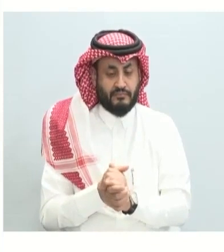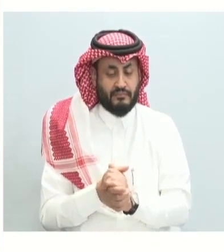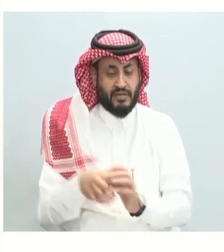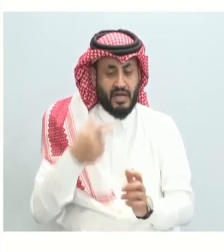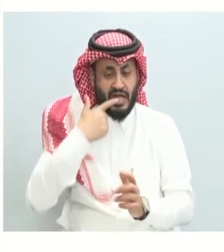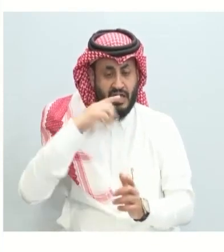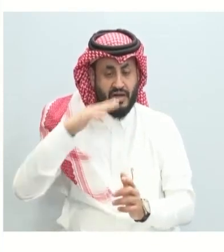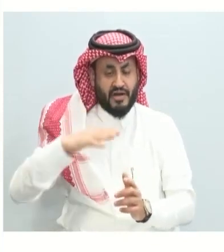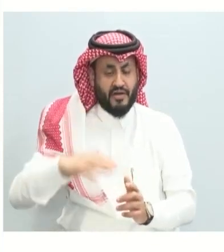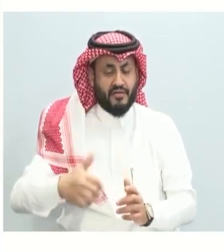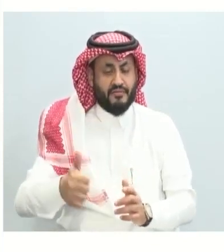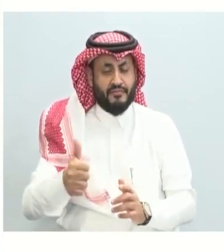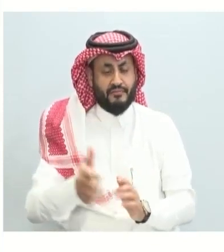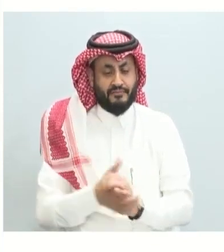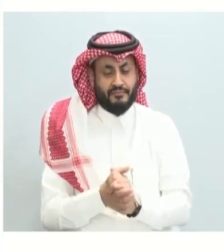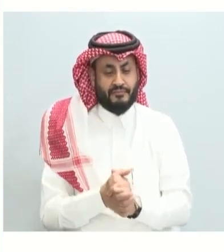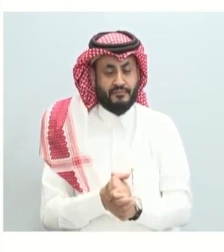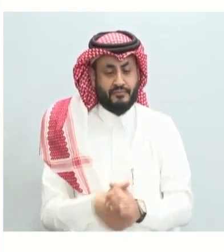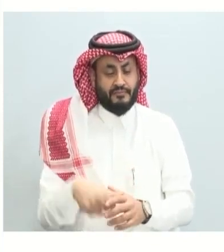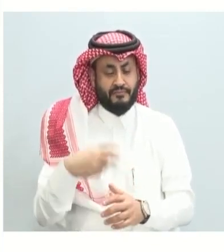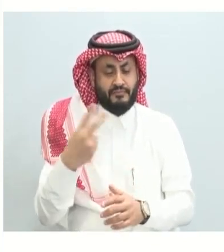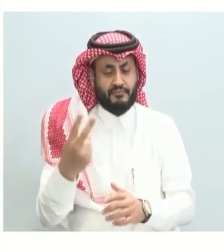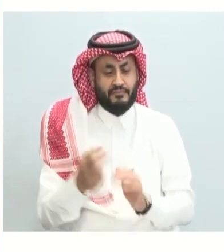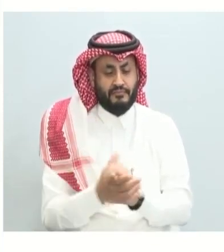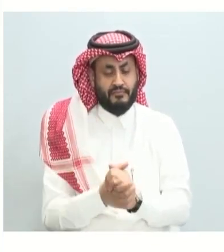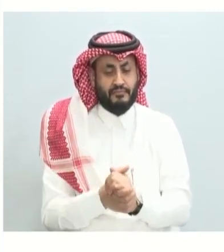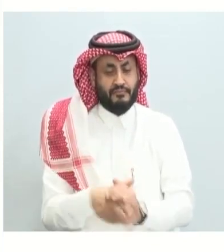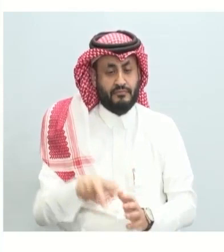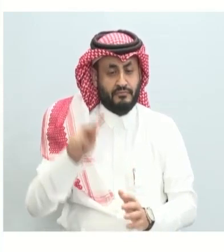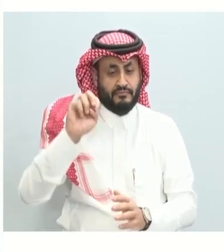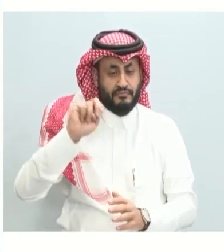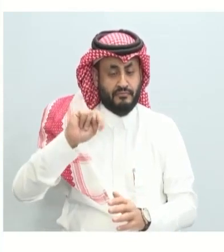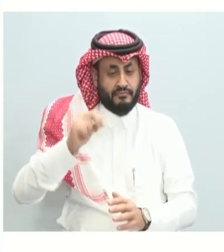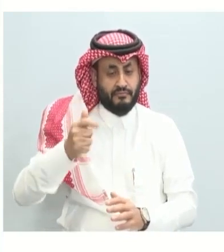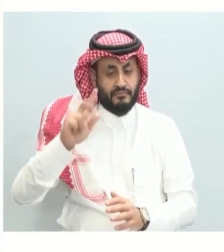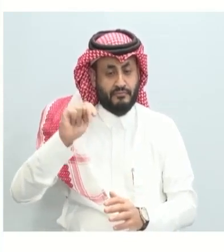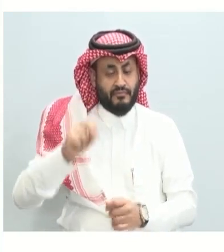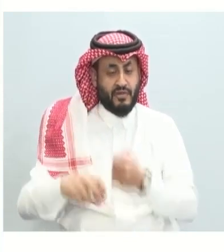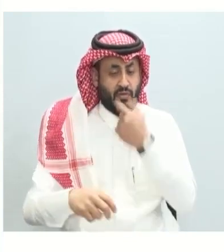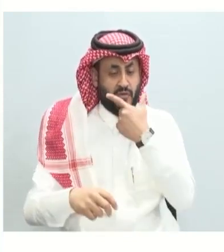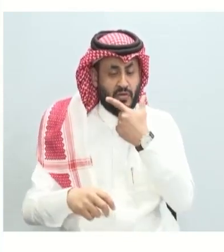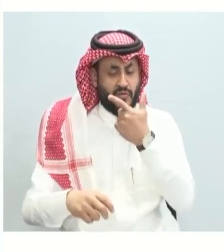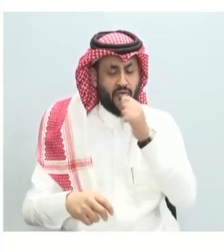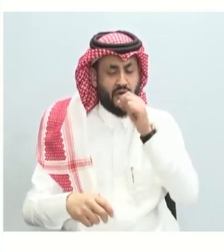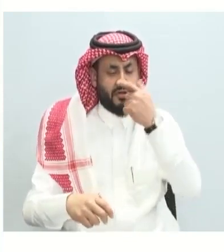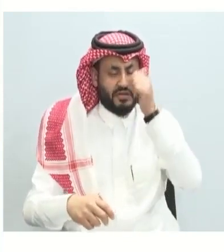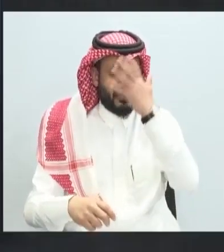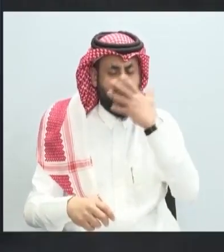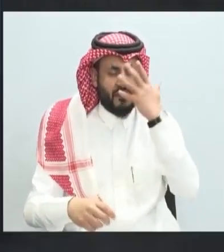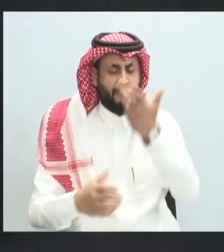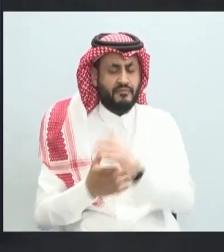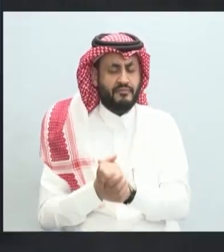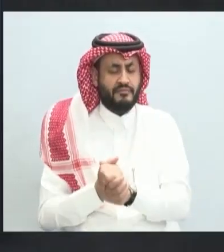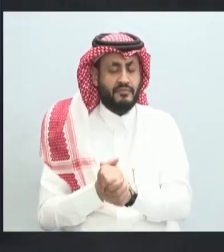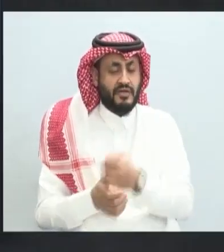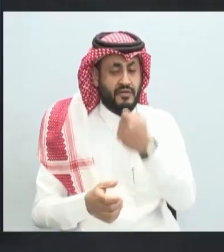is 10. Question number 2. Is Kenan happy or sad?